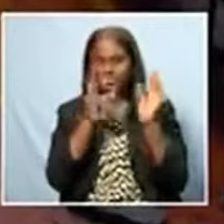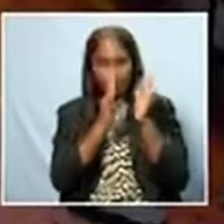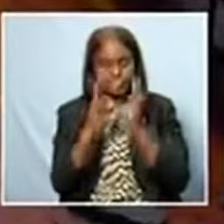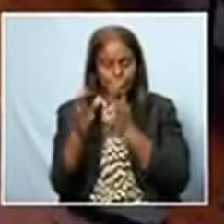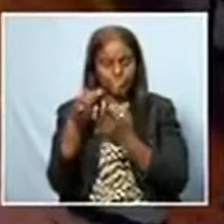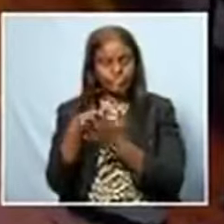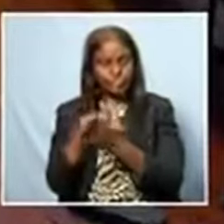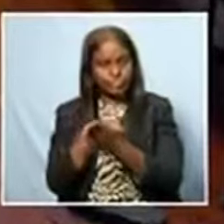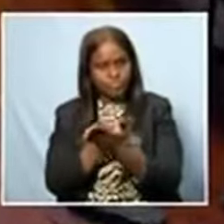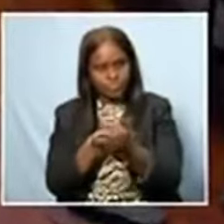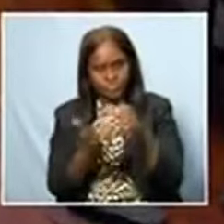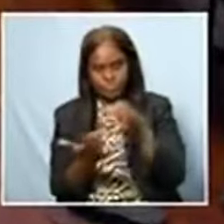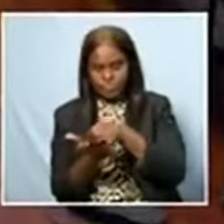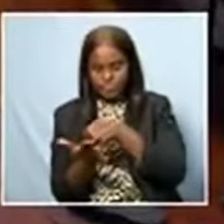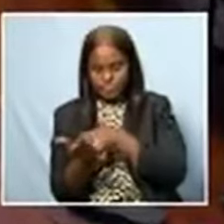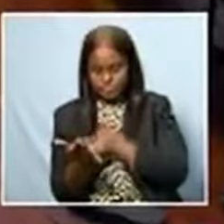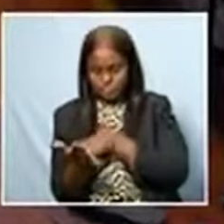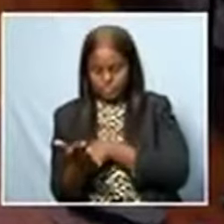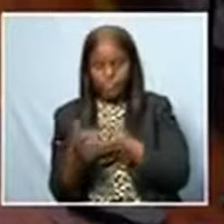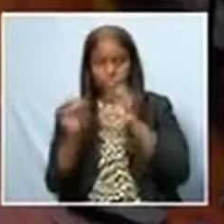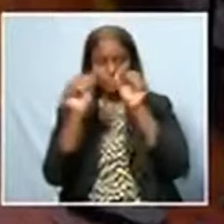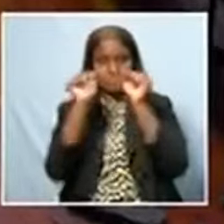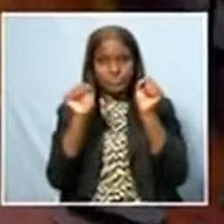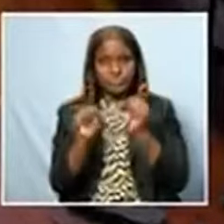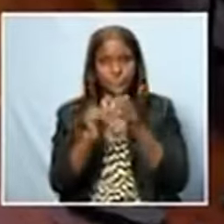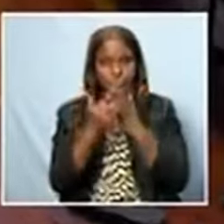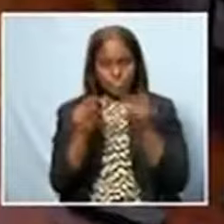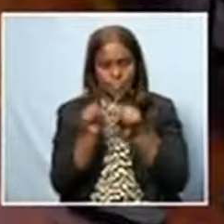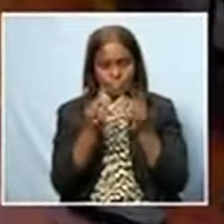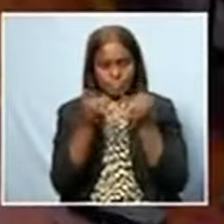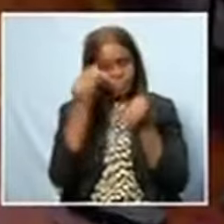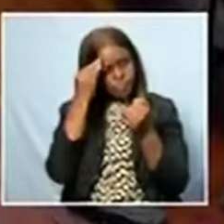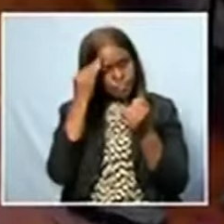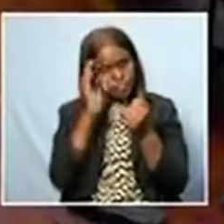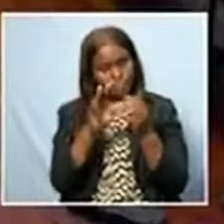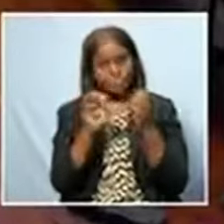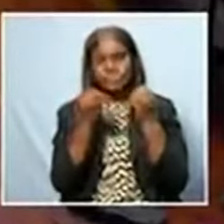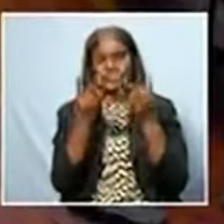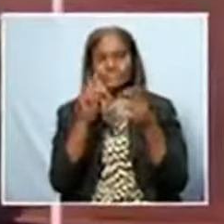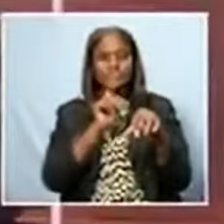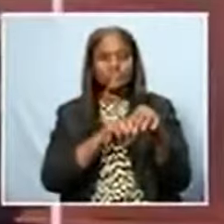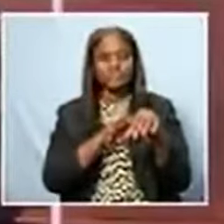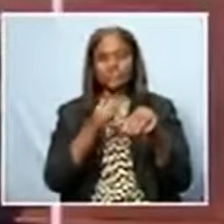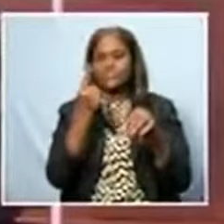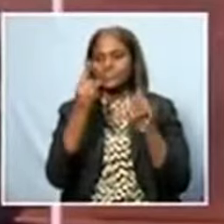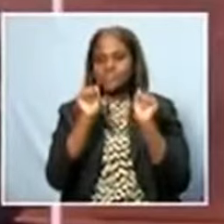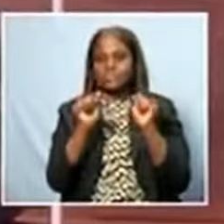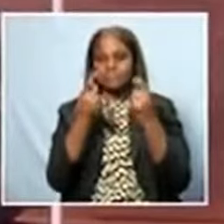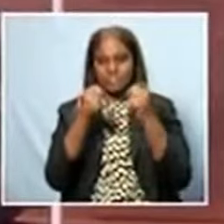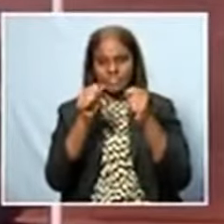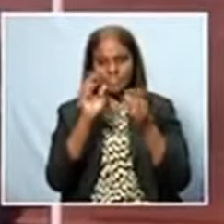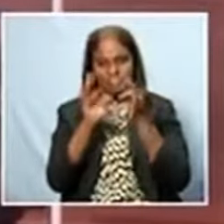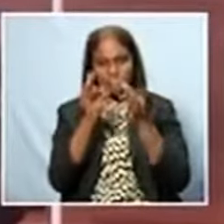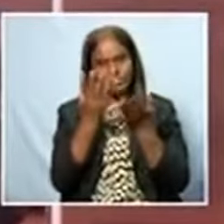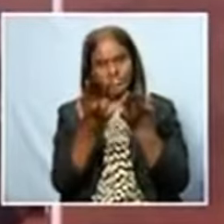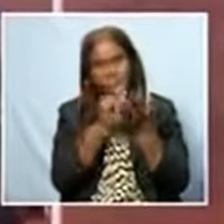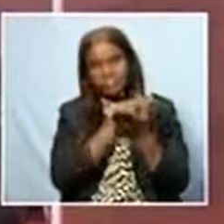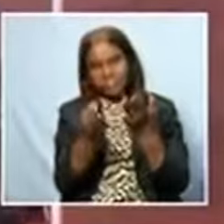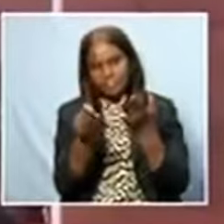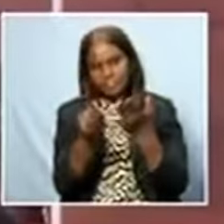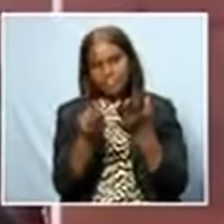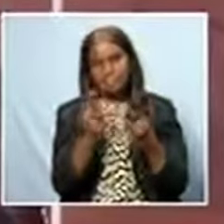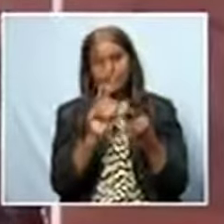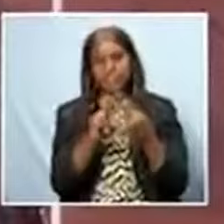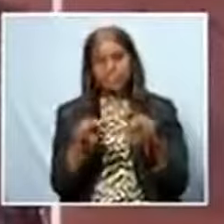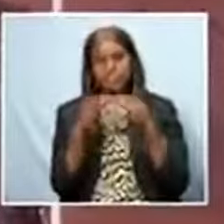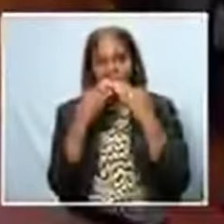examination, they want to know the structure, and they also want to know how many times one can attempt in case they fail. Honorable